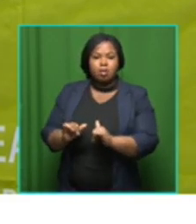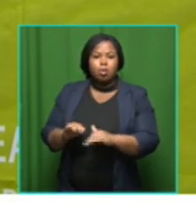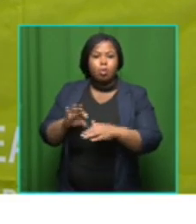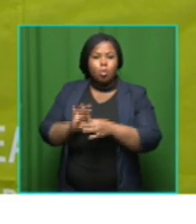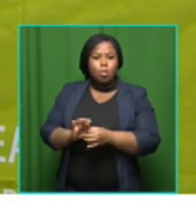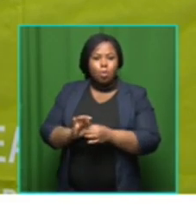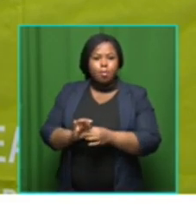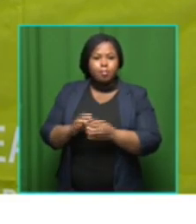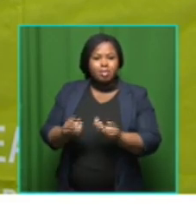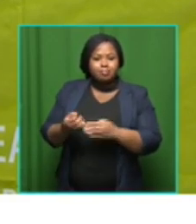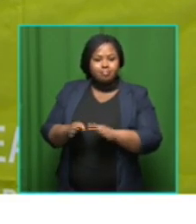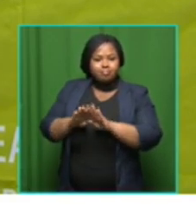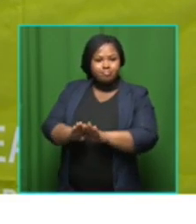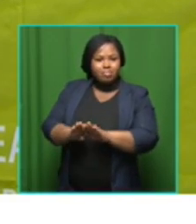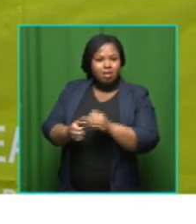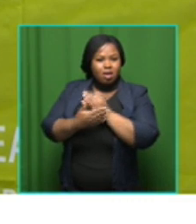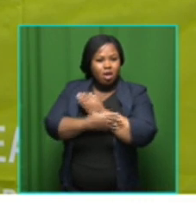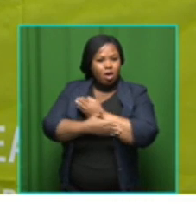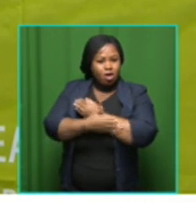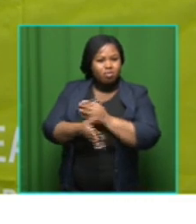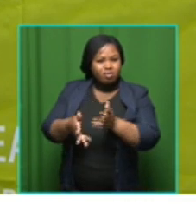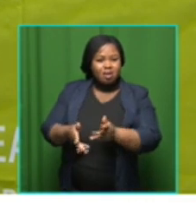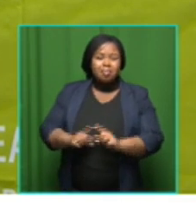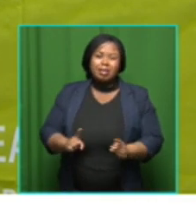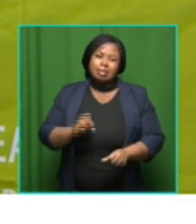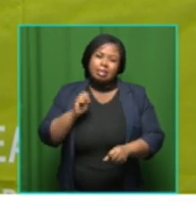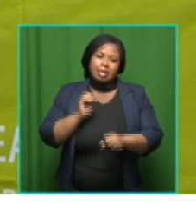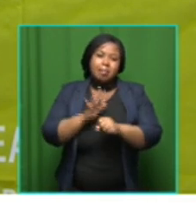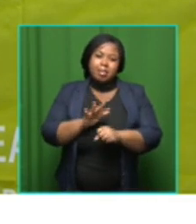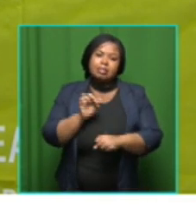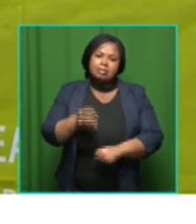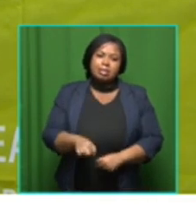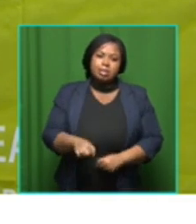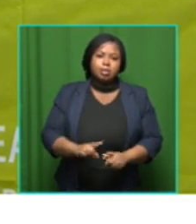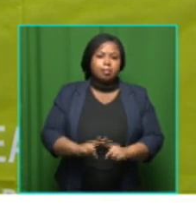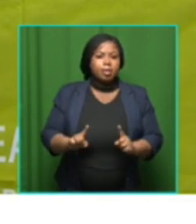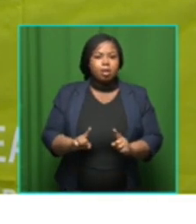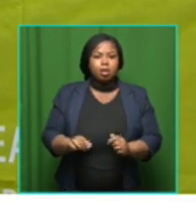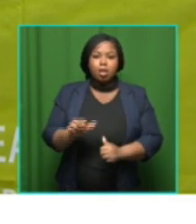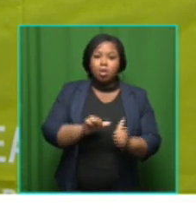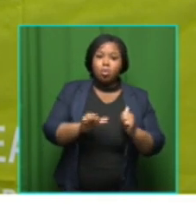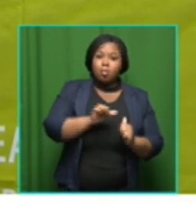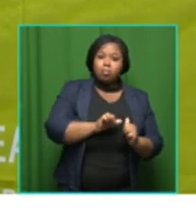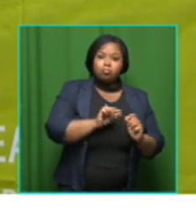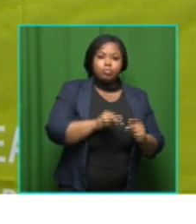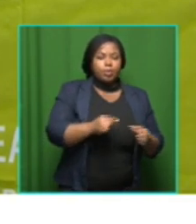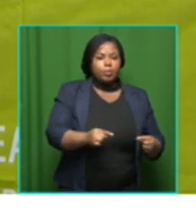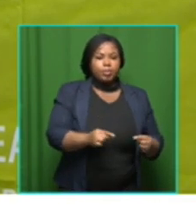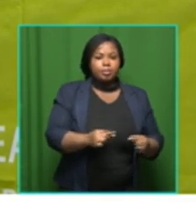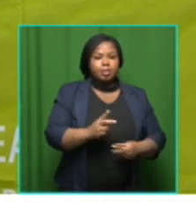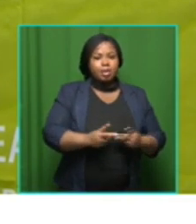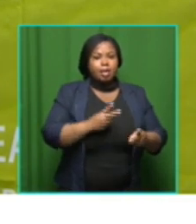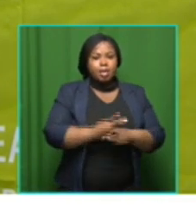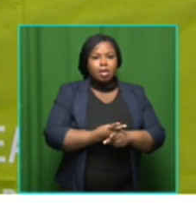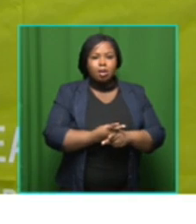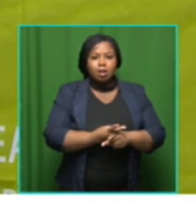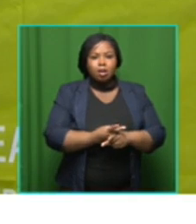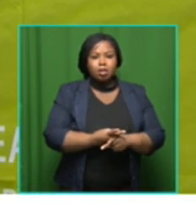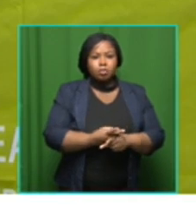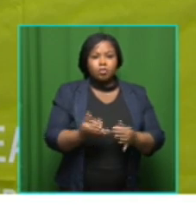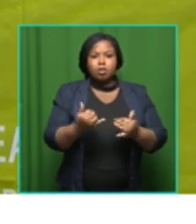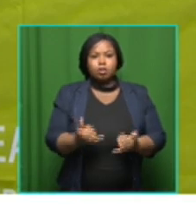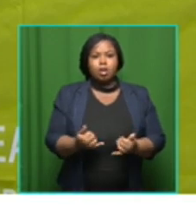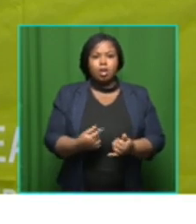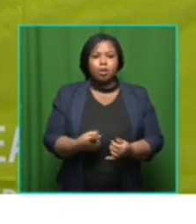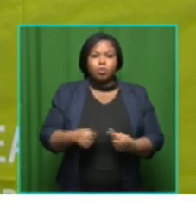there is possibly an impact, but the impact is not irreversible. The impact is also not actually at the point where we